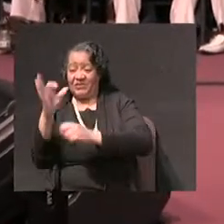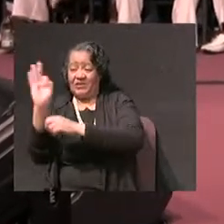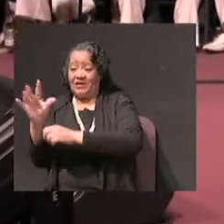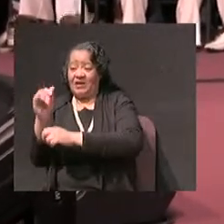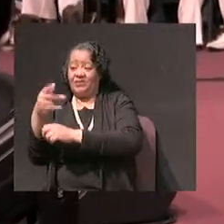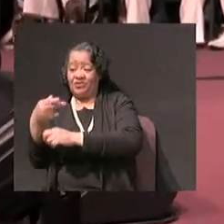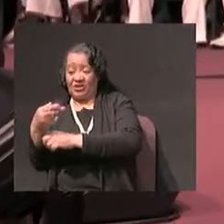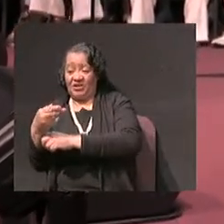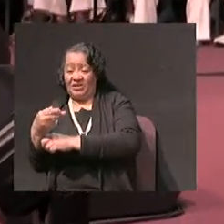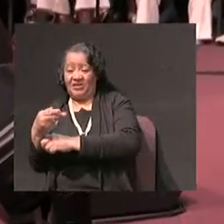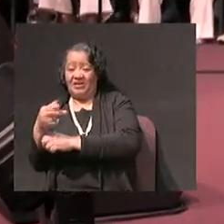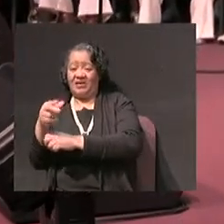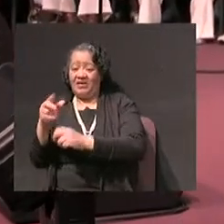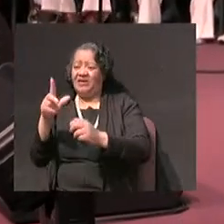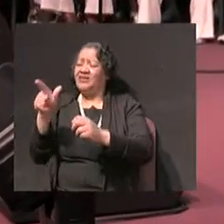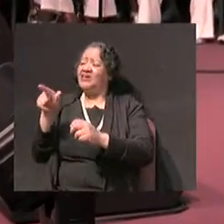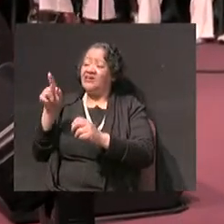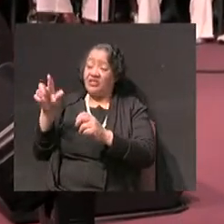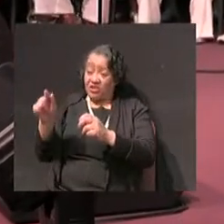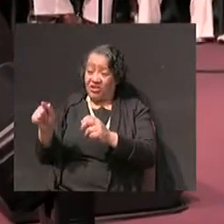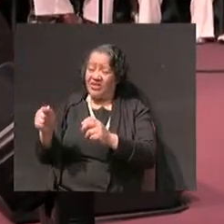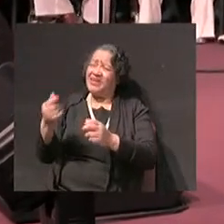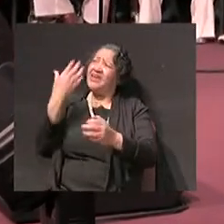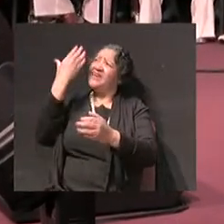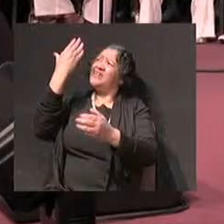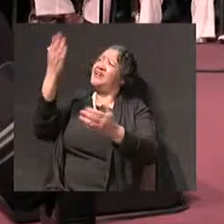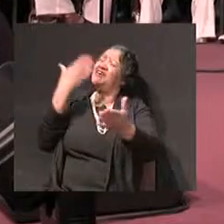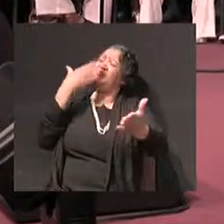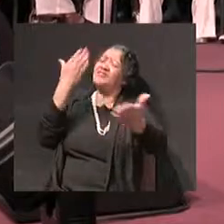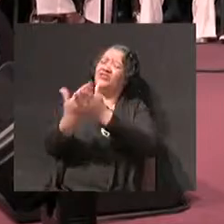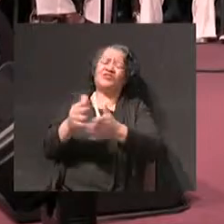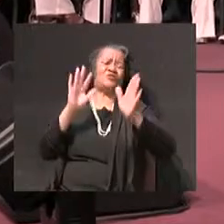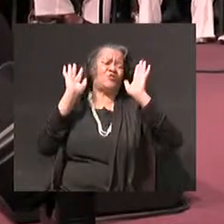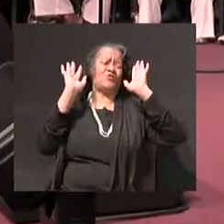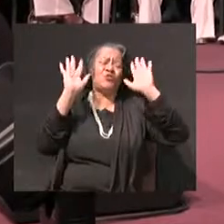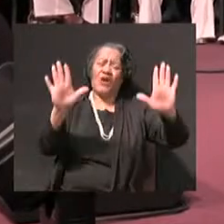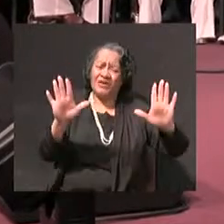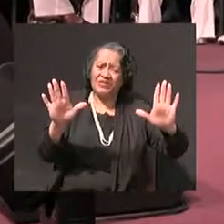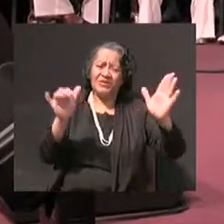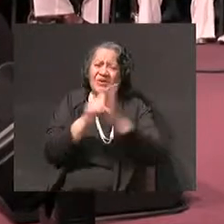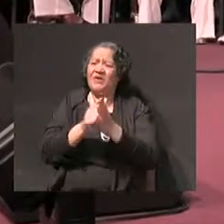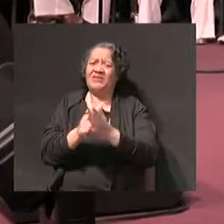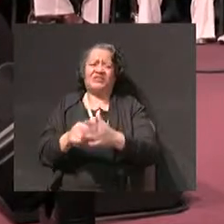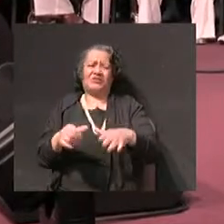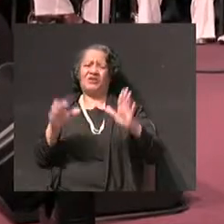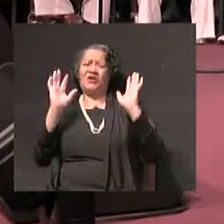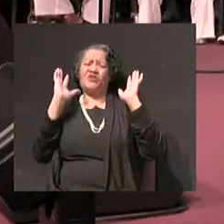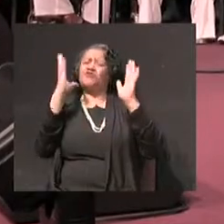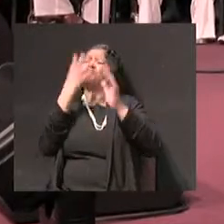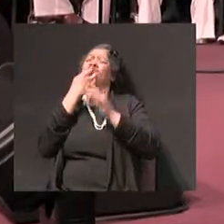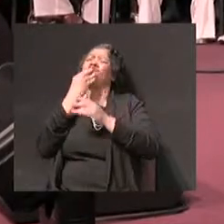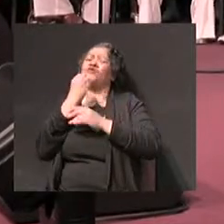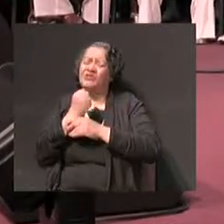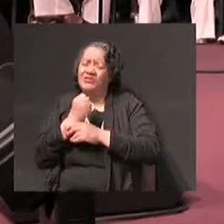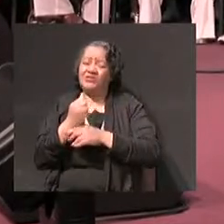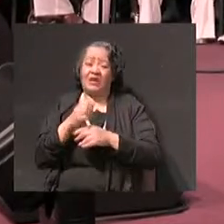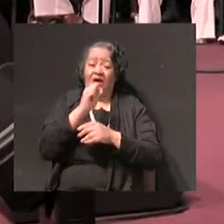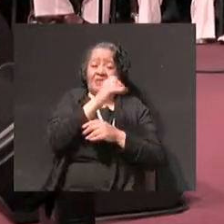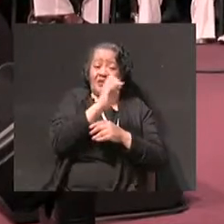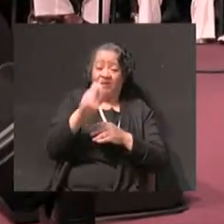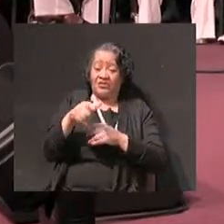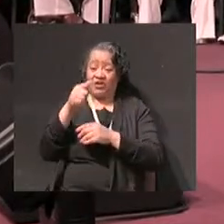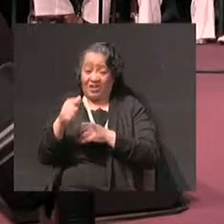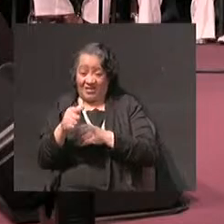G, he's good. He's great. He's gracious. A, B, C, D, E,